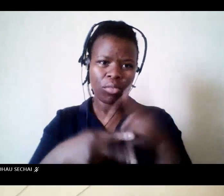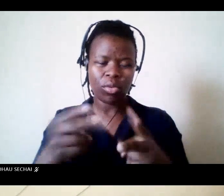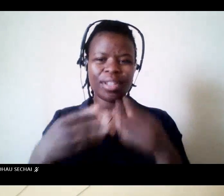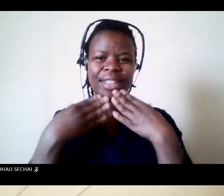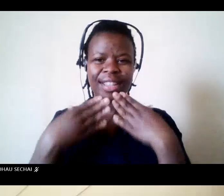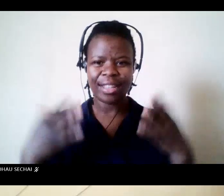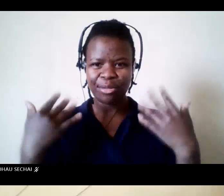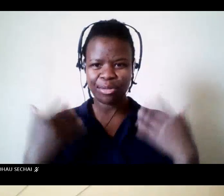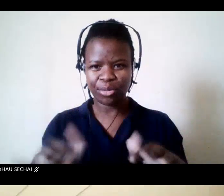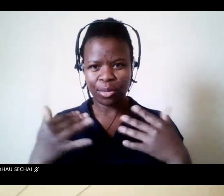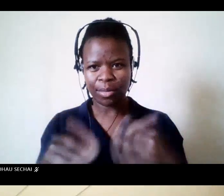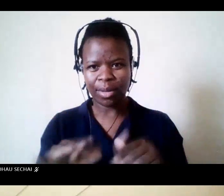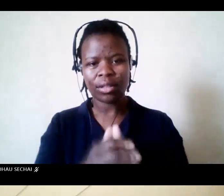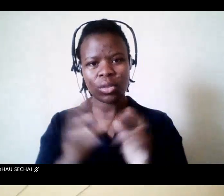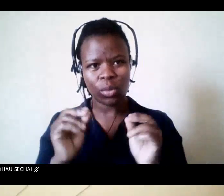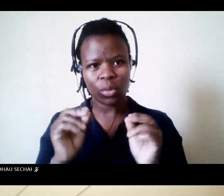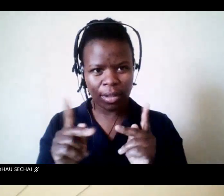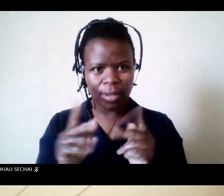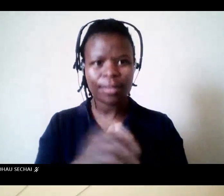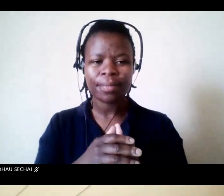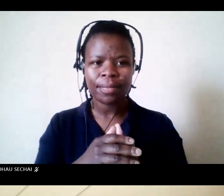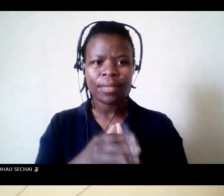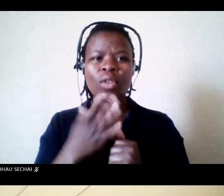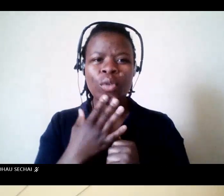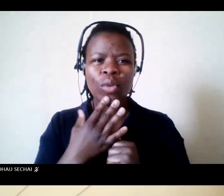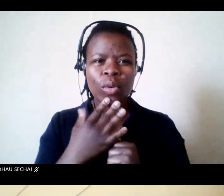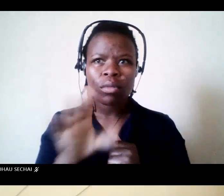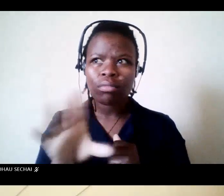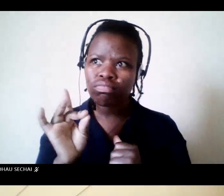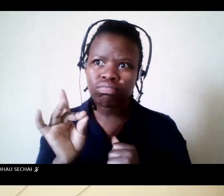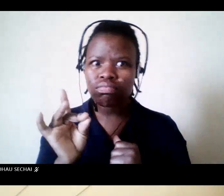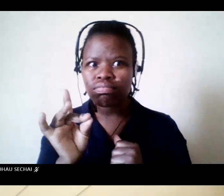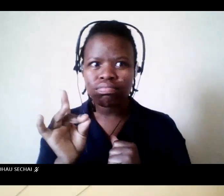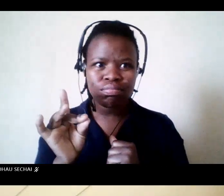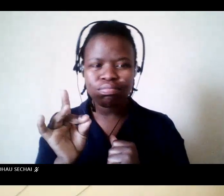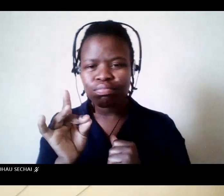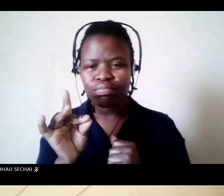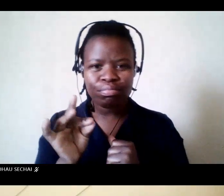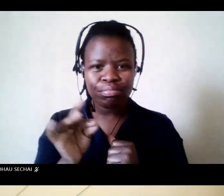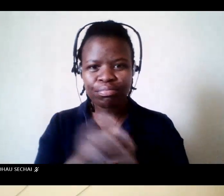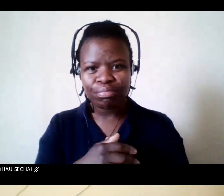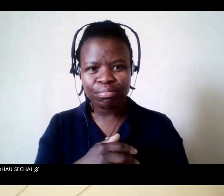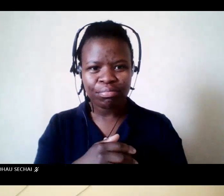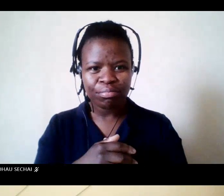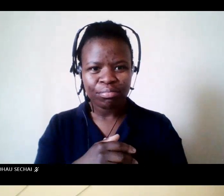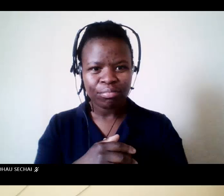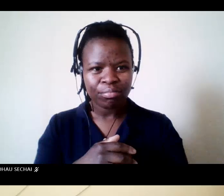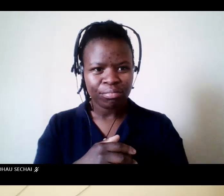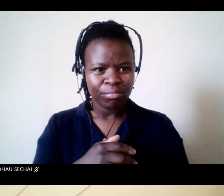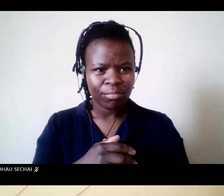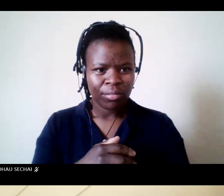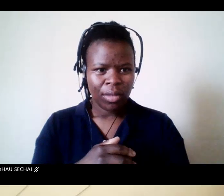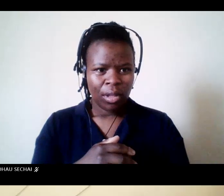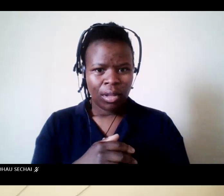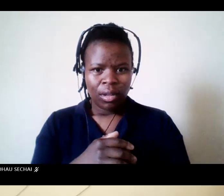much. Okay. Who else should I choose? In this one,